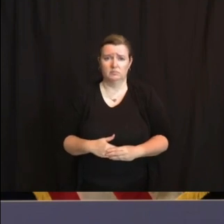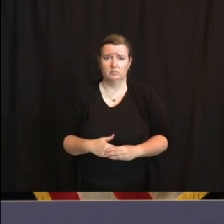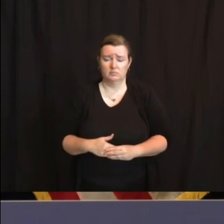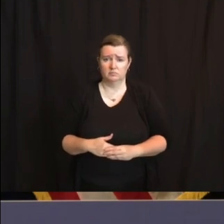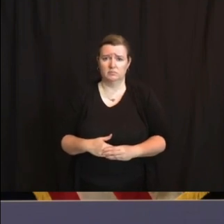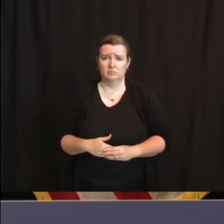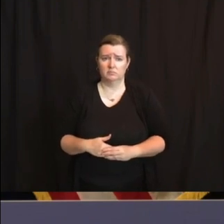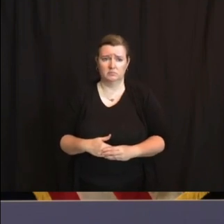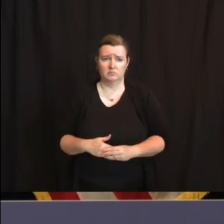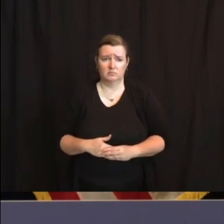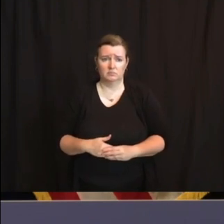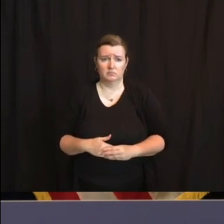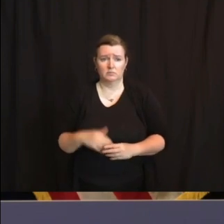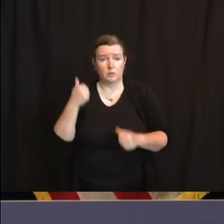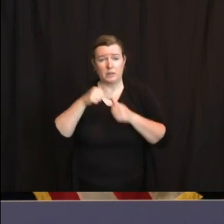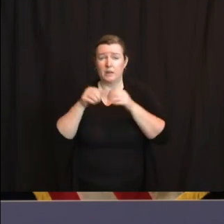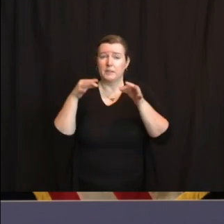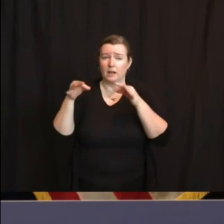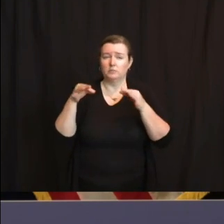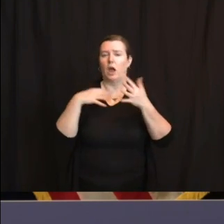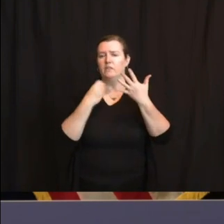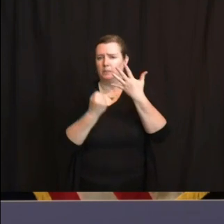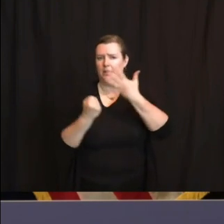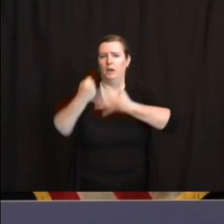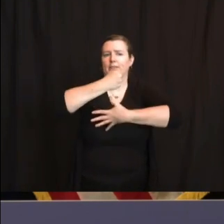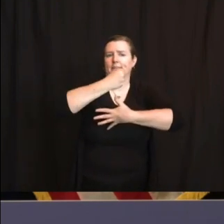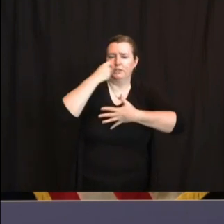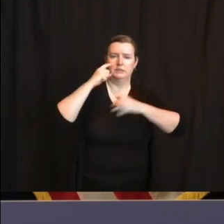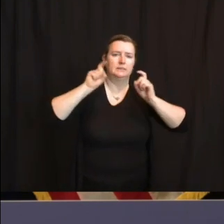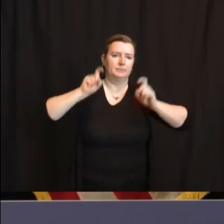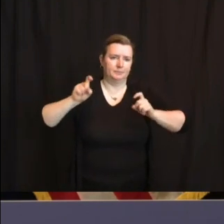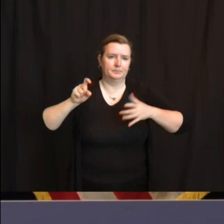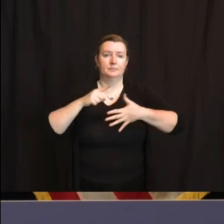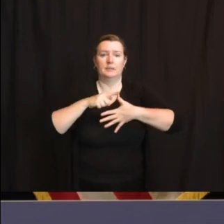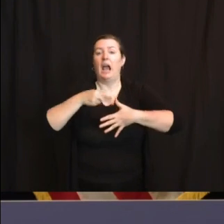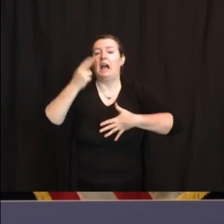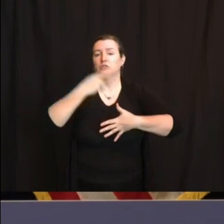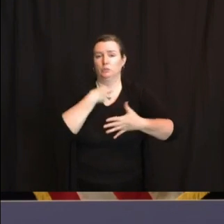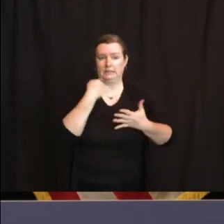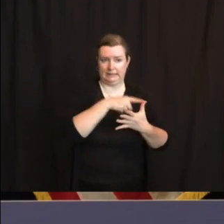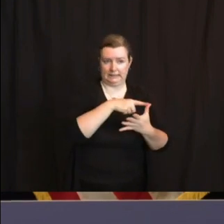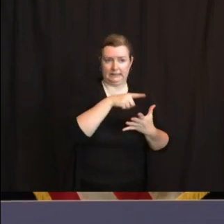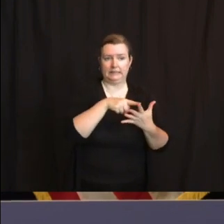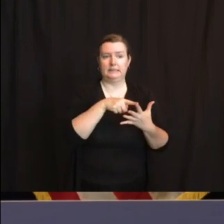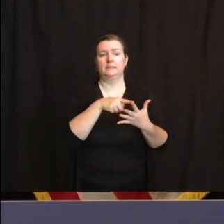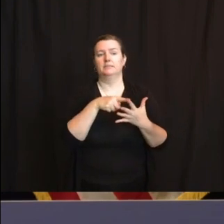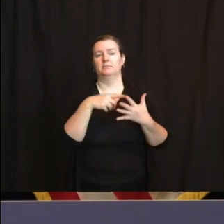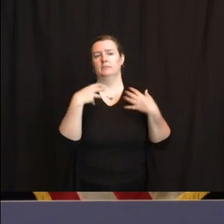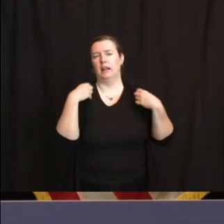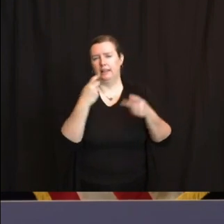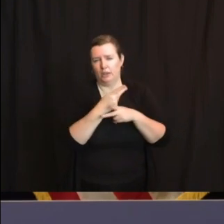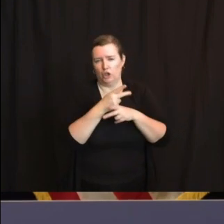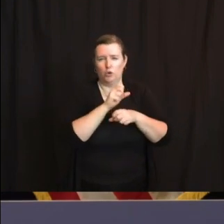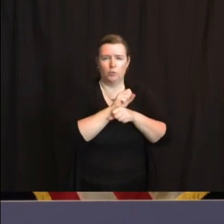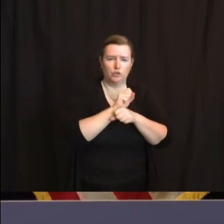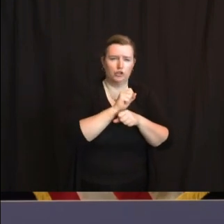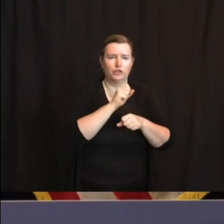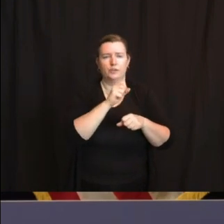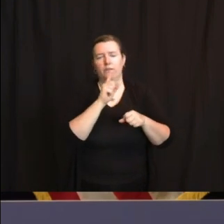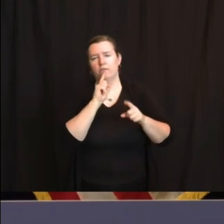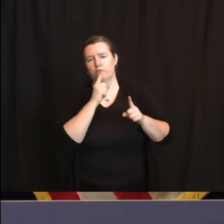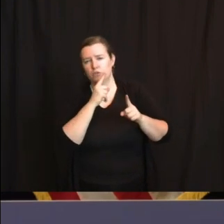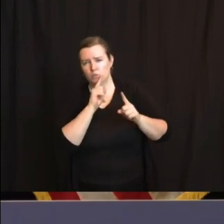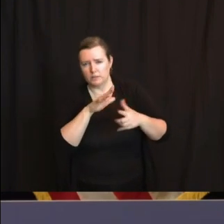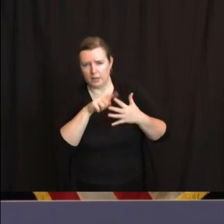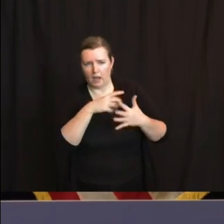of the testing, and the big urban communities are right in the thick of that. So it's the, just to remind folks, maybe tomorrow we